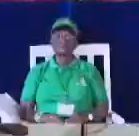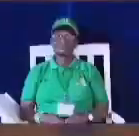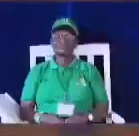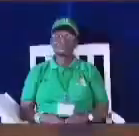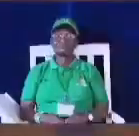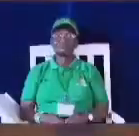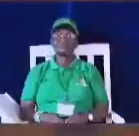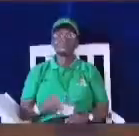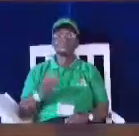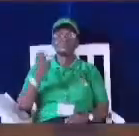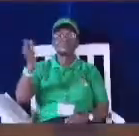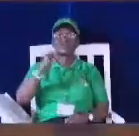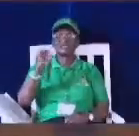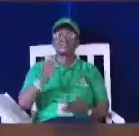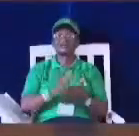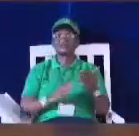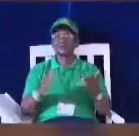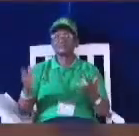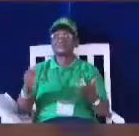There's something beyond that.